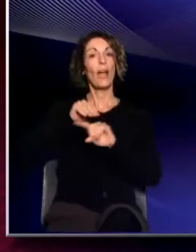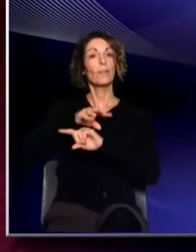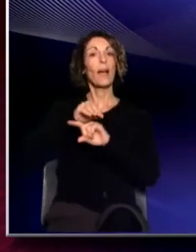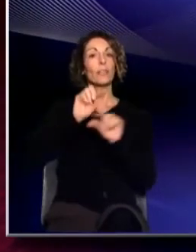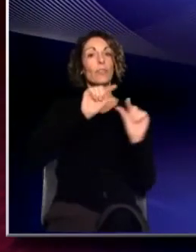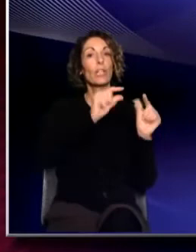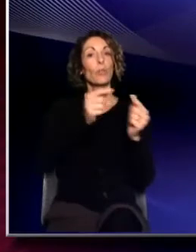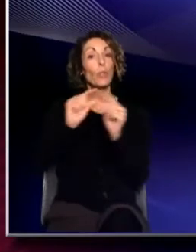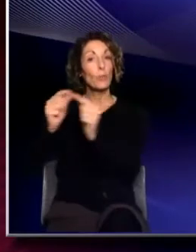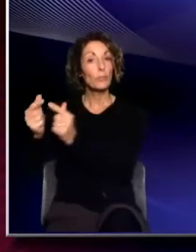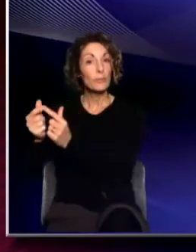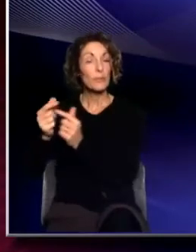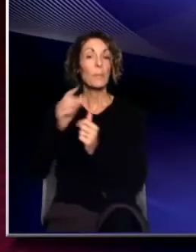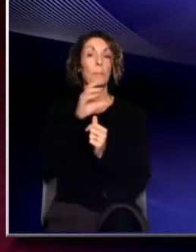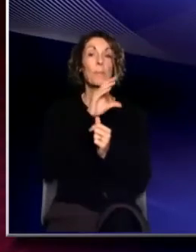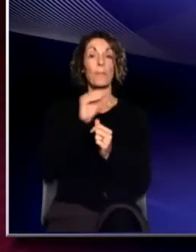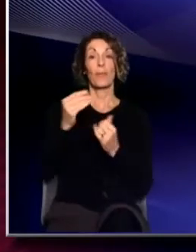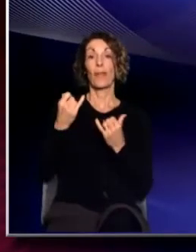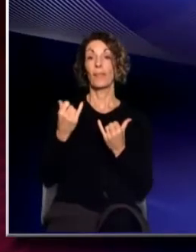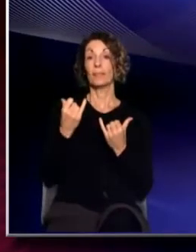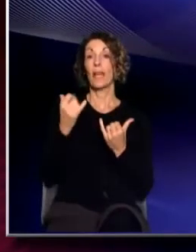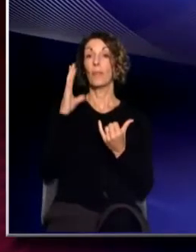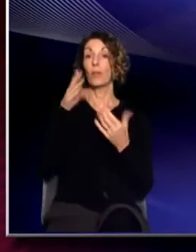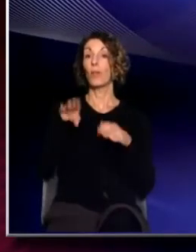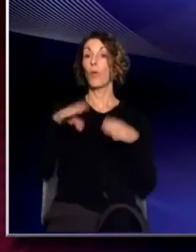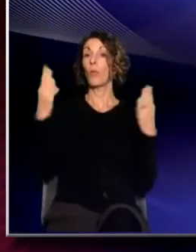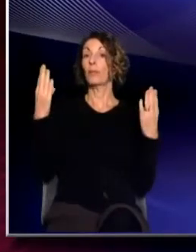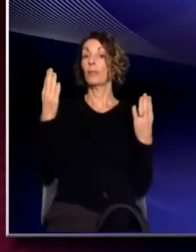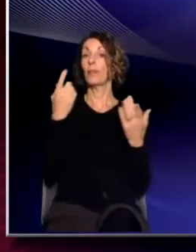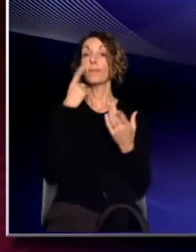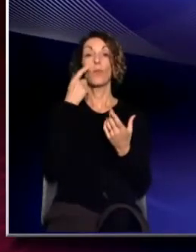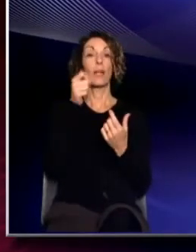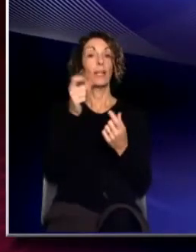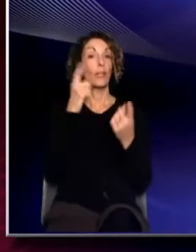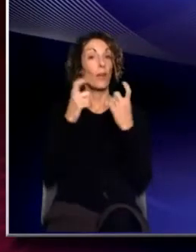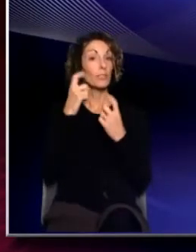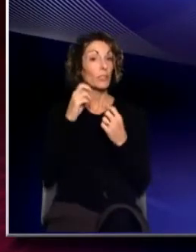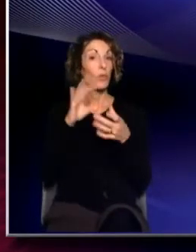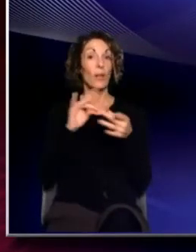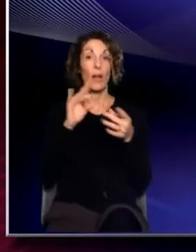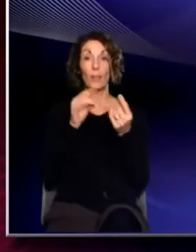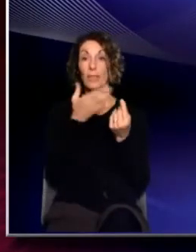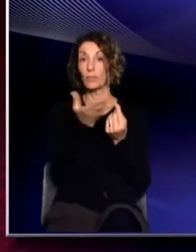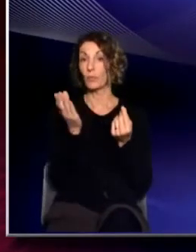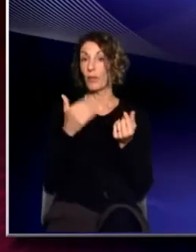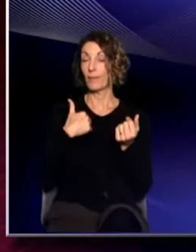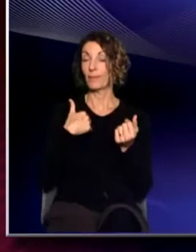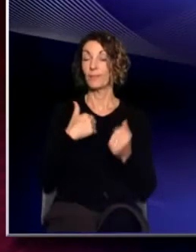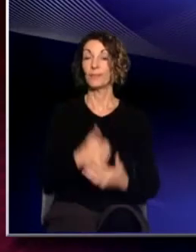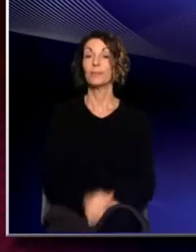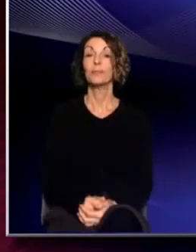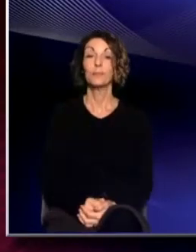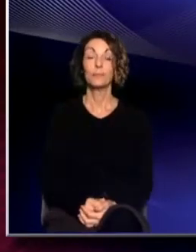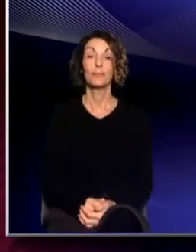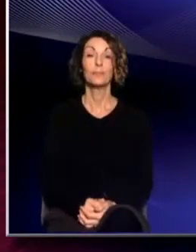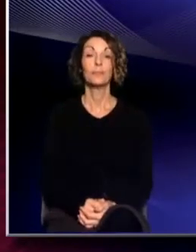groups. And at this time, I will open myself up for any questions or comments.